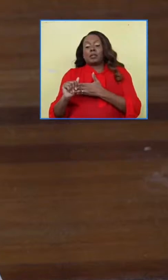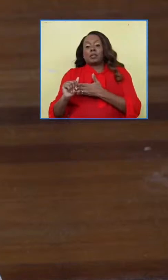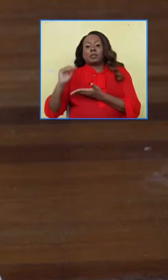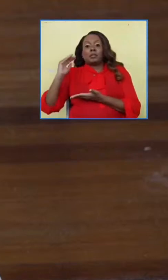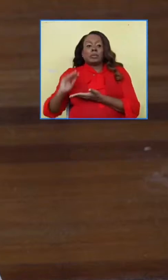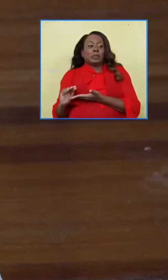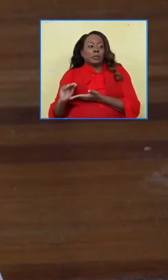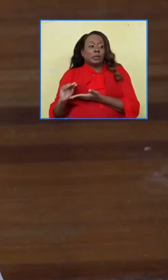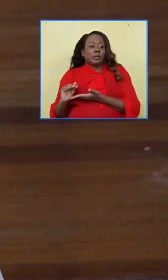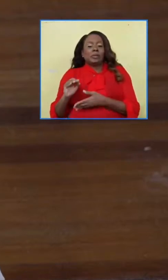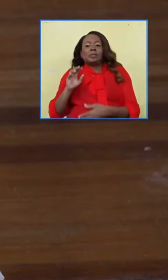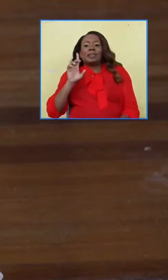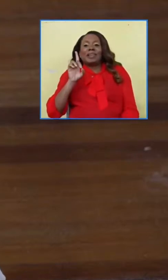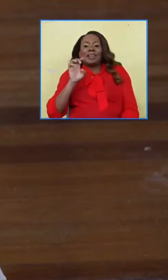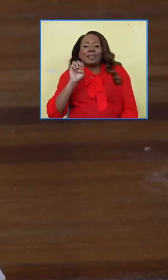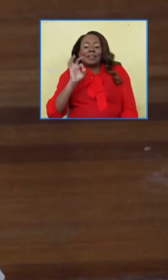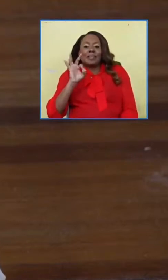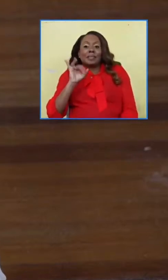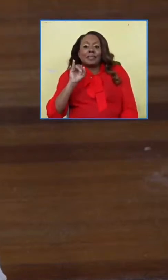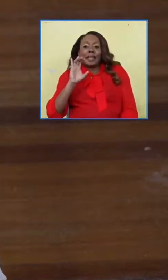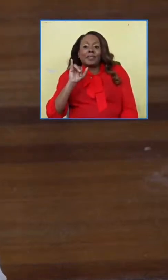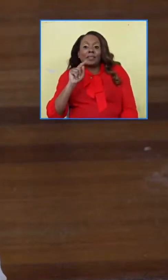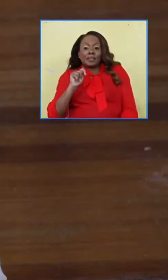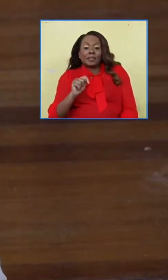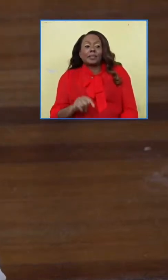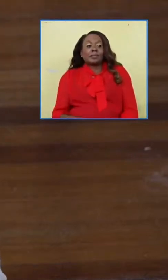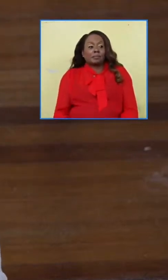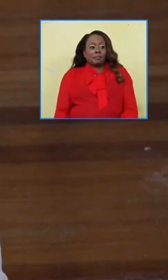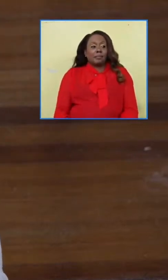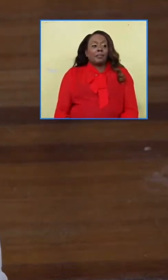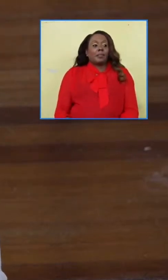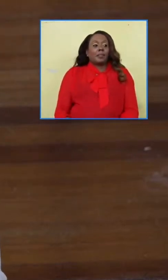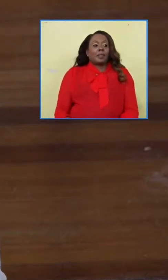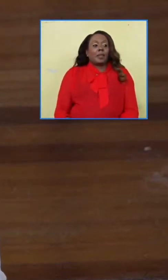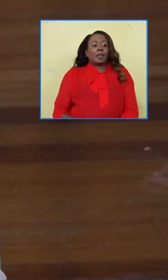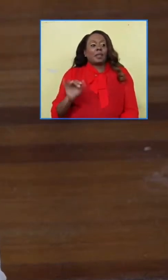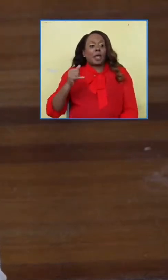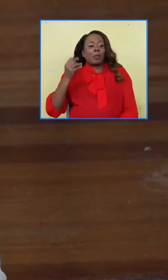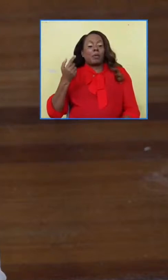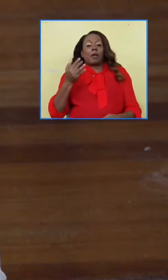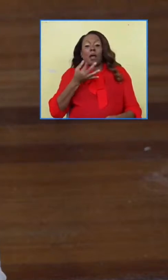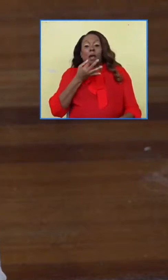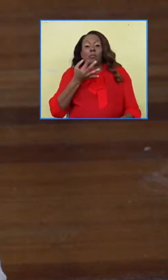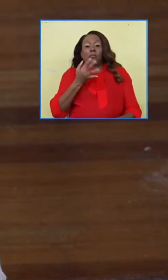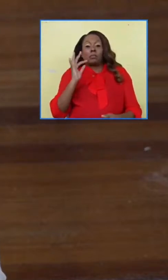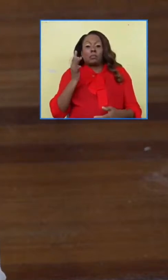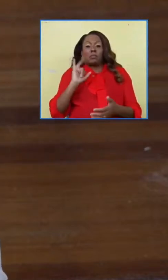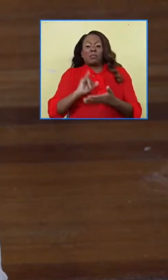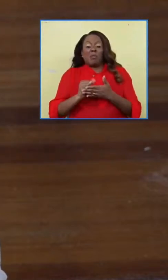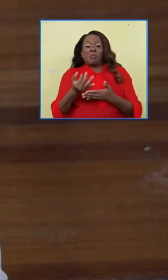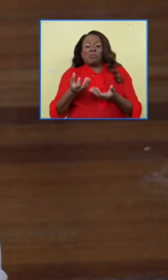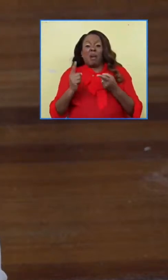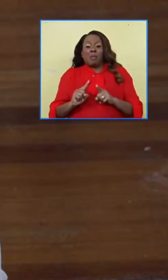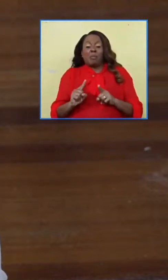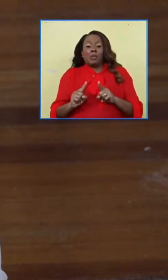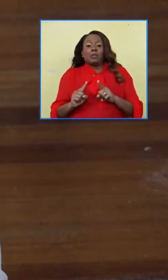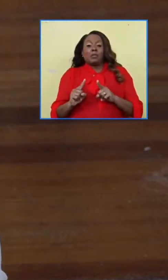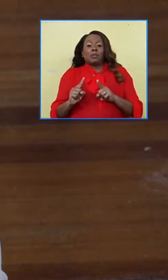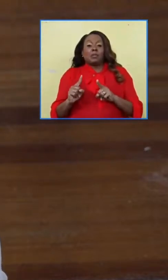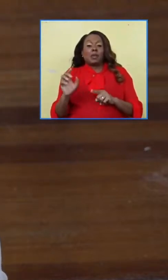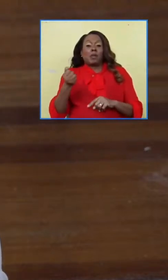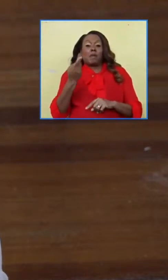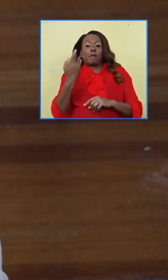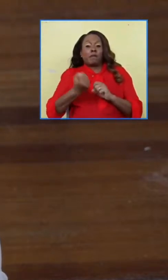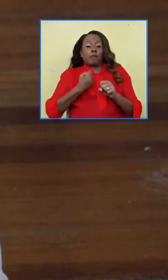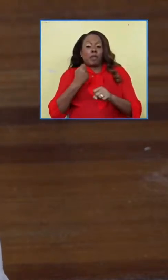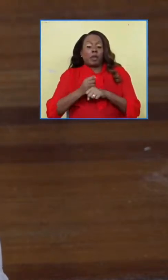still grows even wider than that, $2.6 billion in 2060. These are big numbers, and